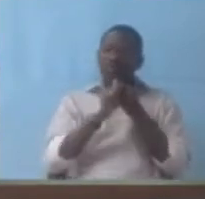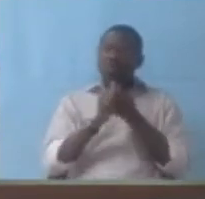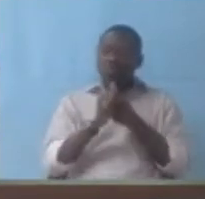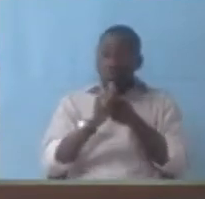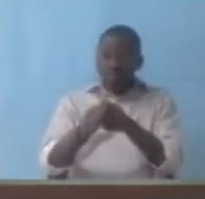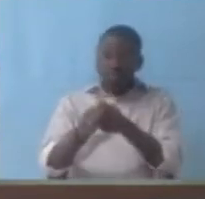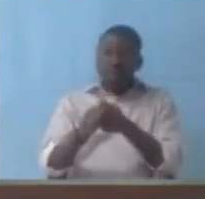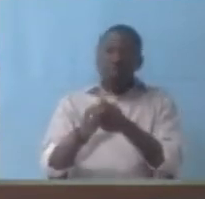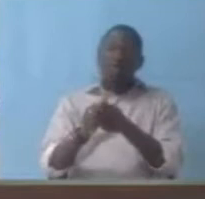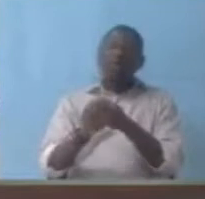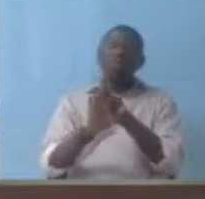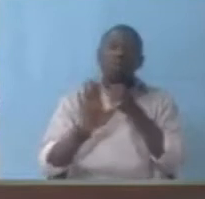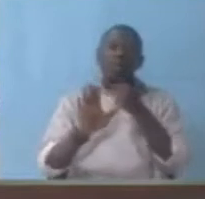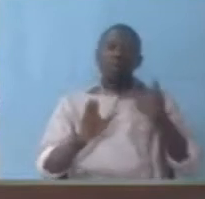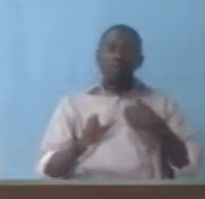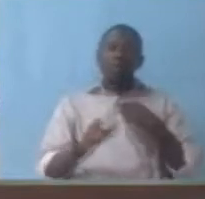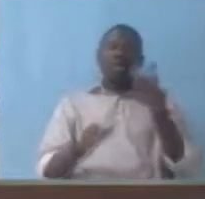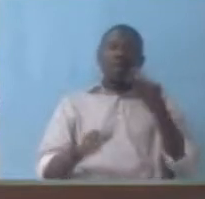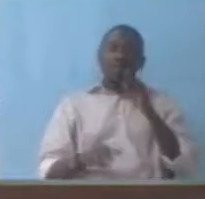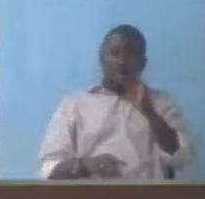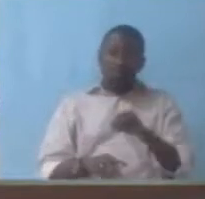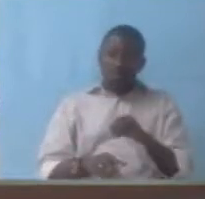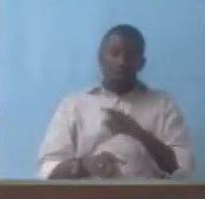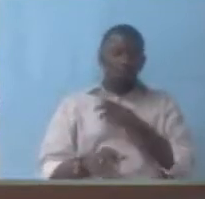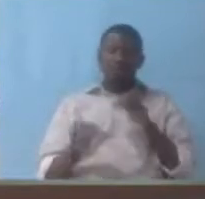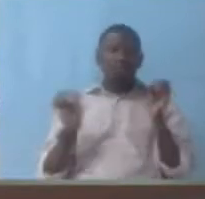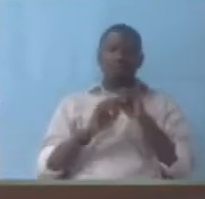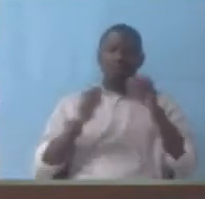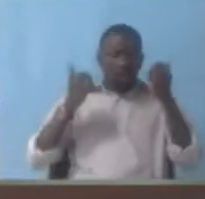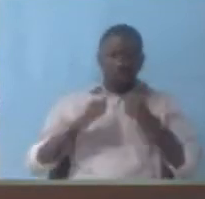yalonko niyo kulu kesatara kute kelela. That is why they went to